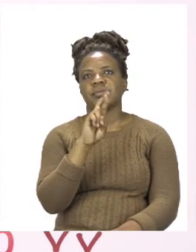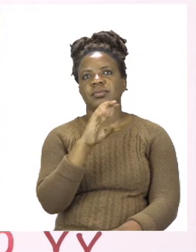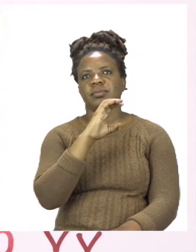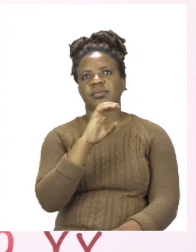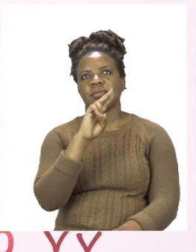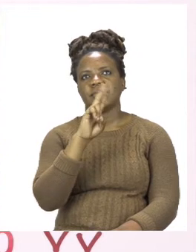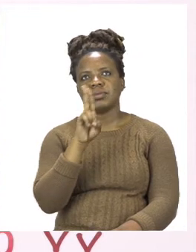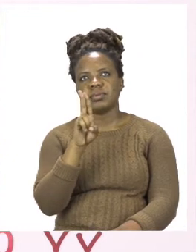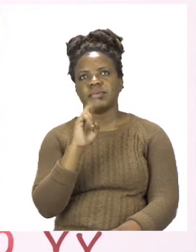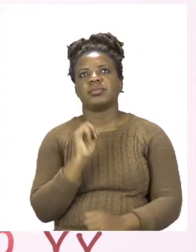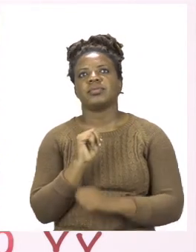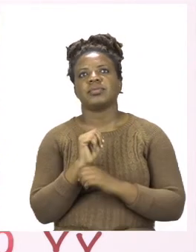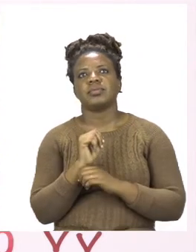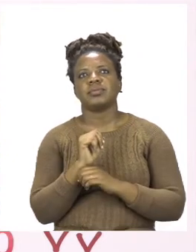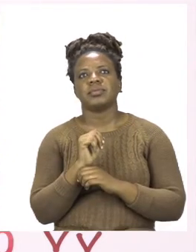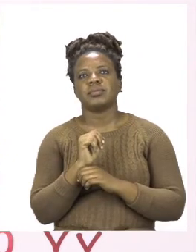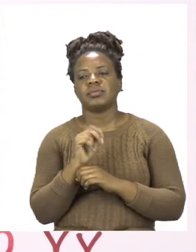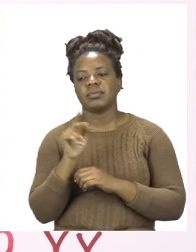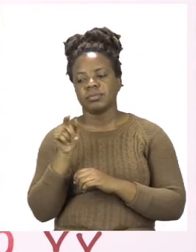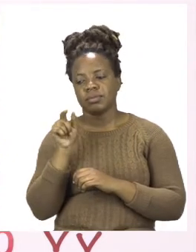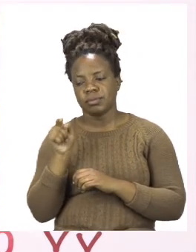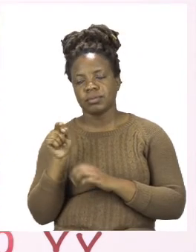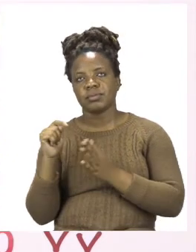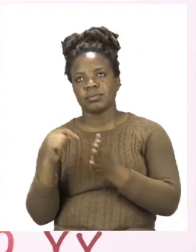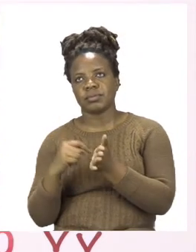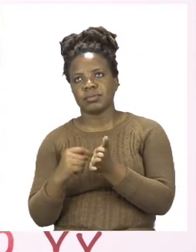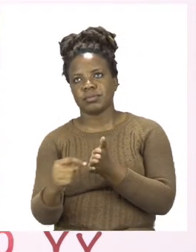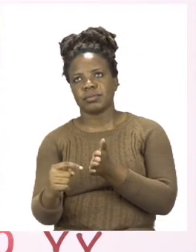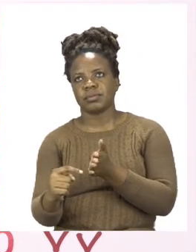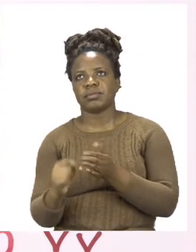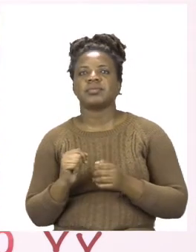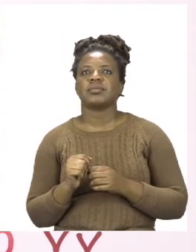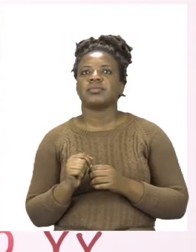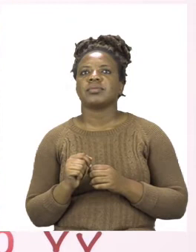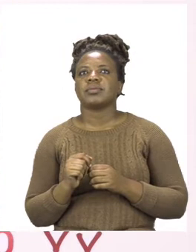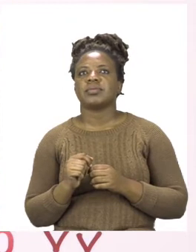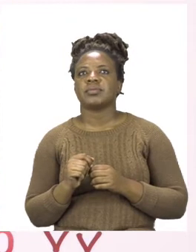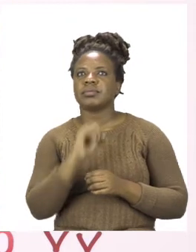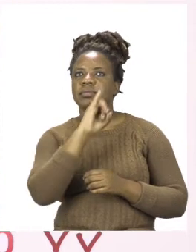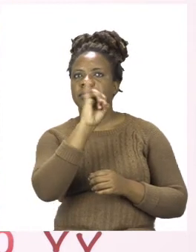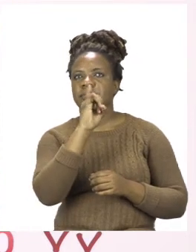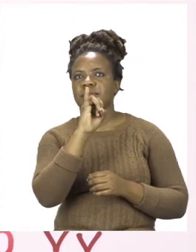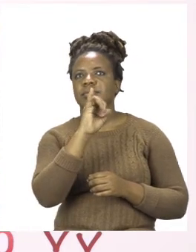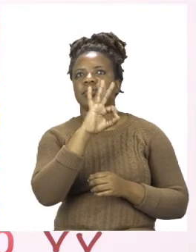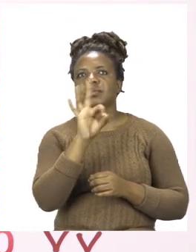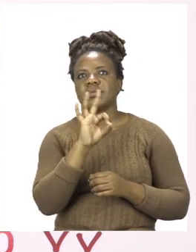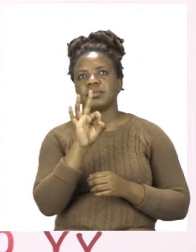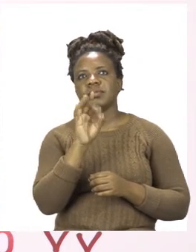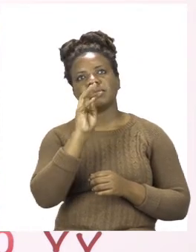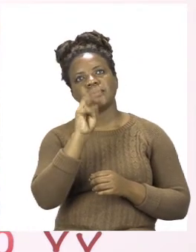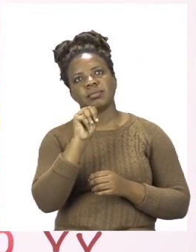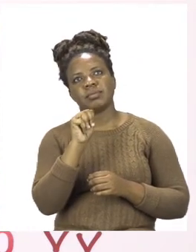Now that we have written March, you need to cross it out from the months. So now we have January,